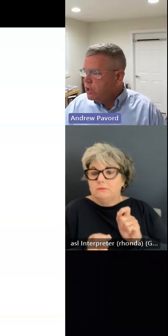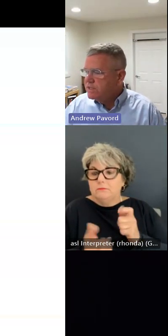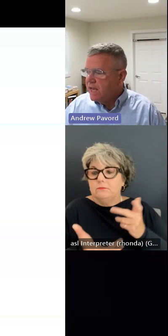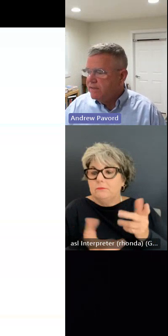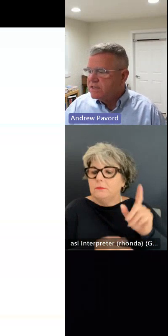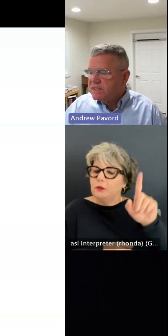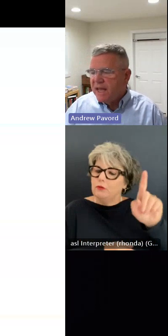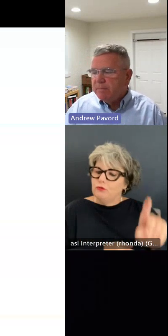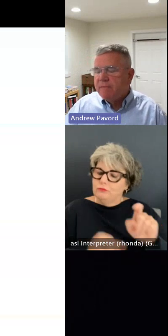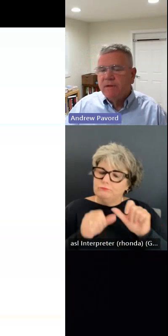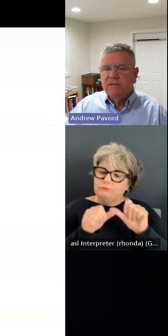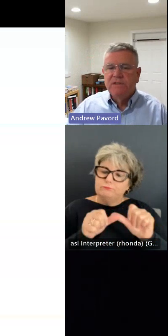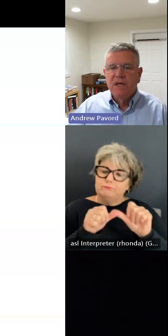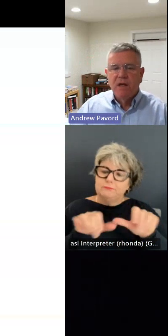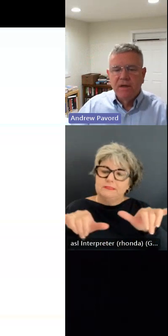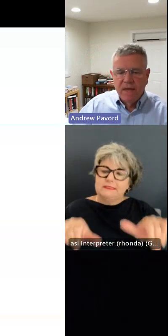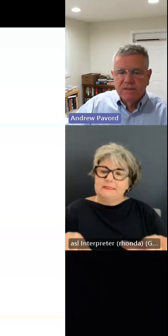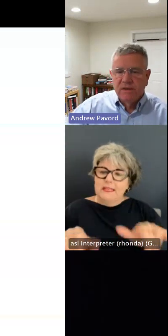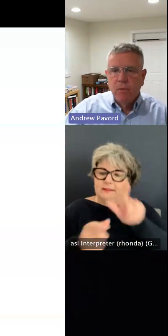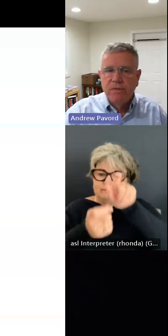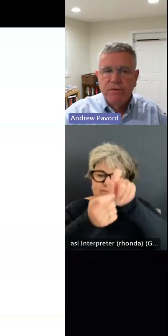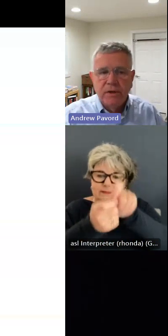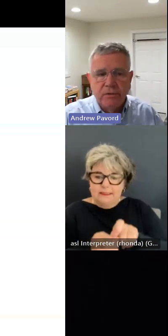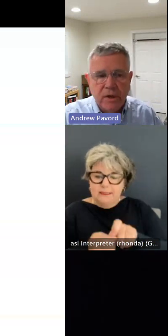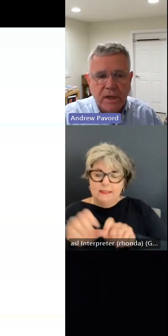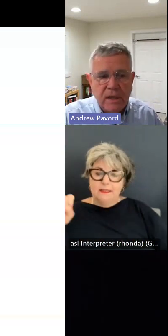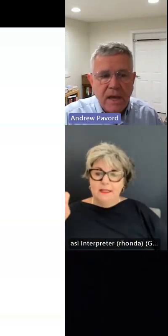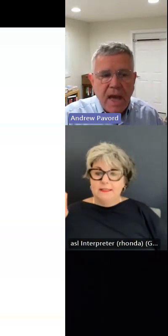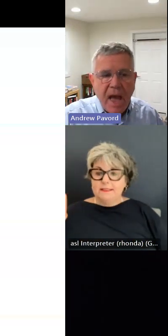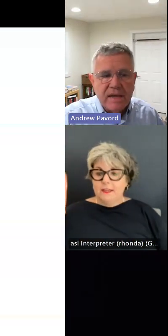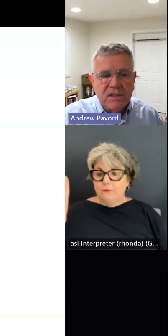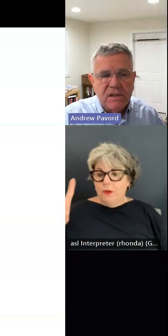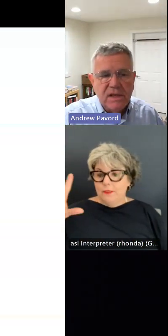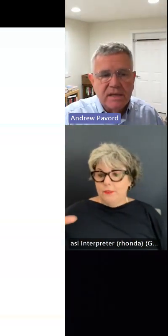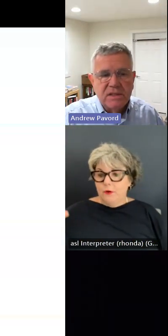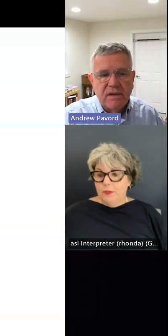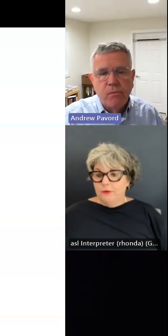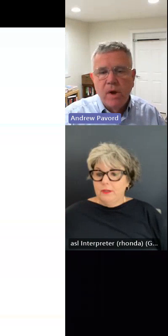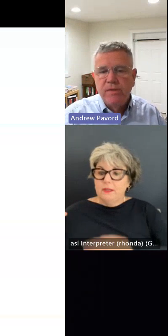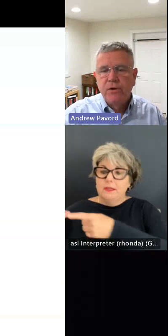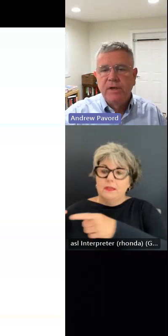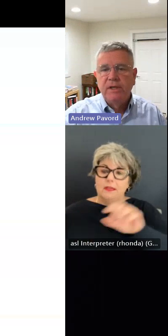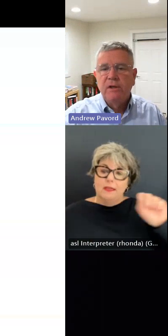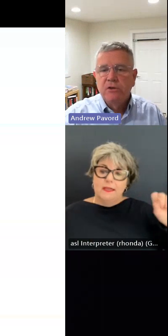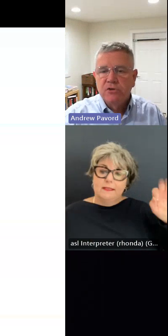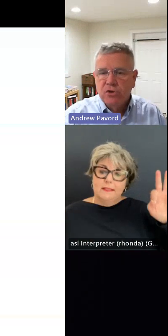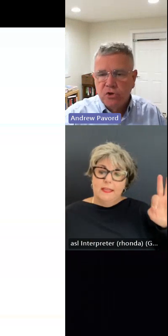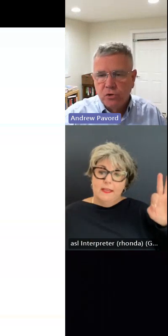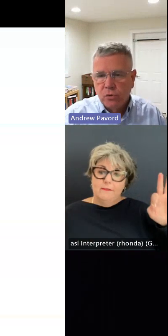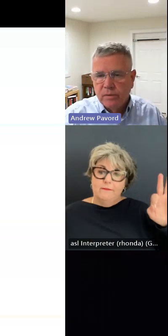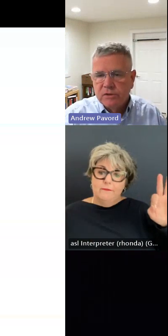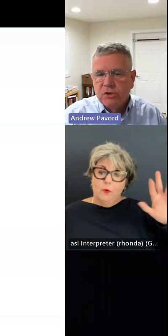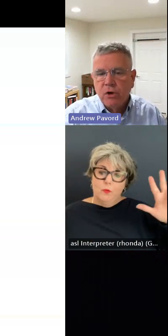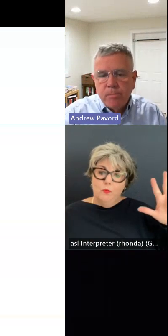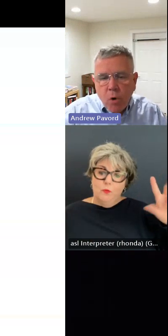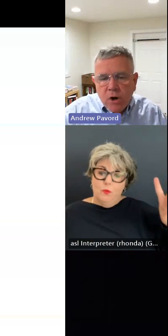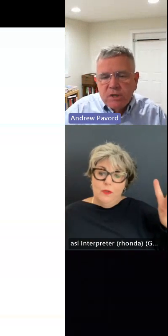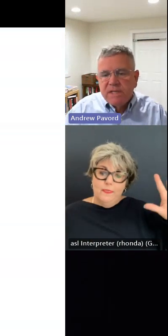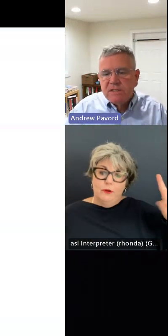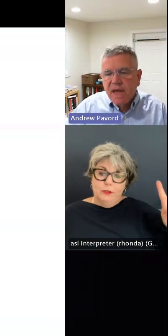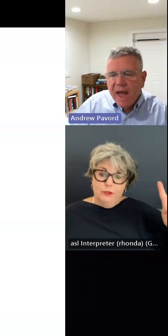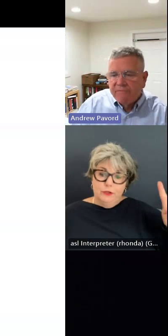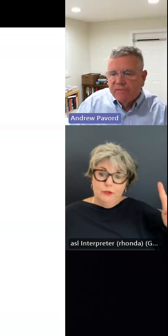you should contain the same level of detail in the SF-133 as in the SF-132. So